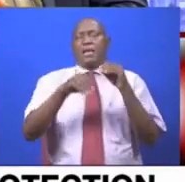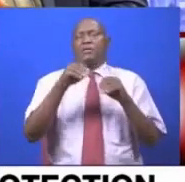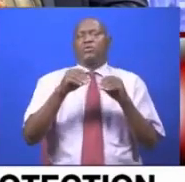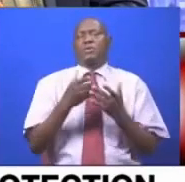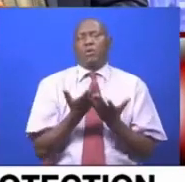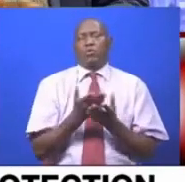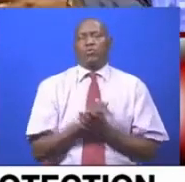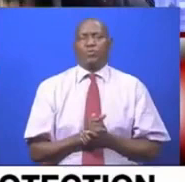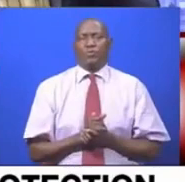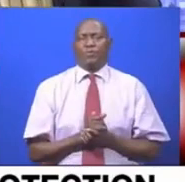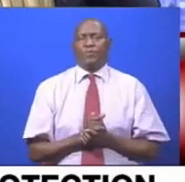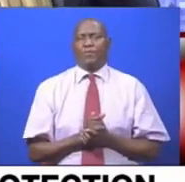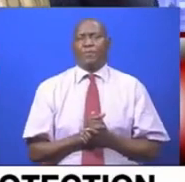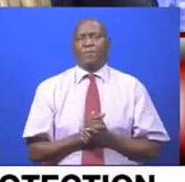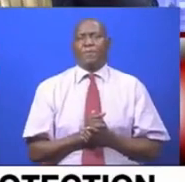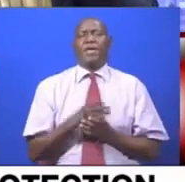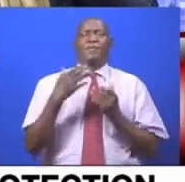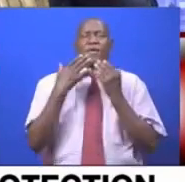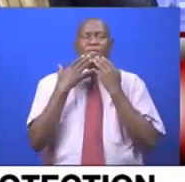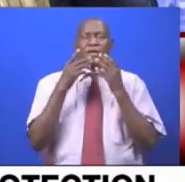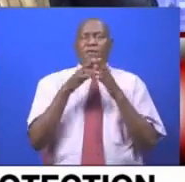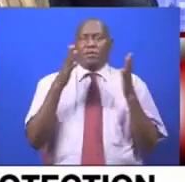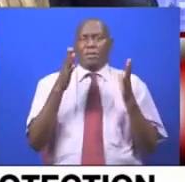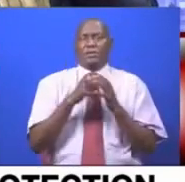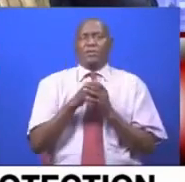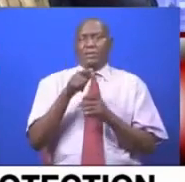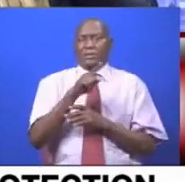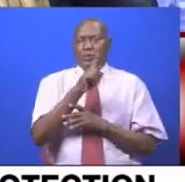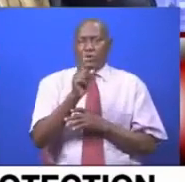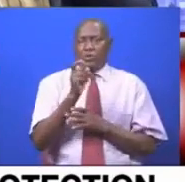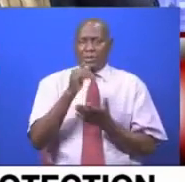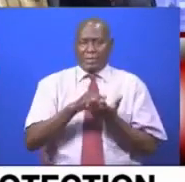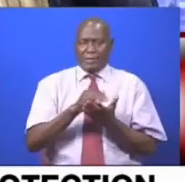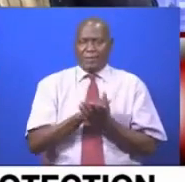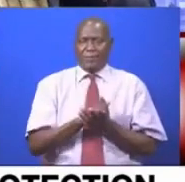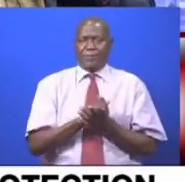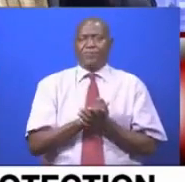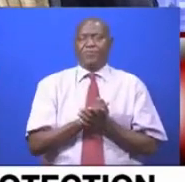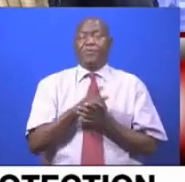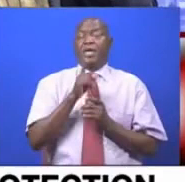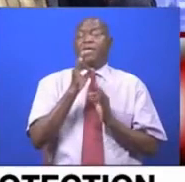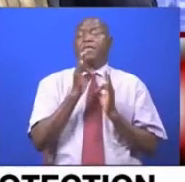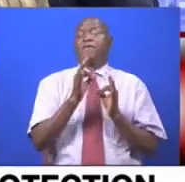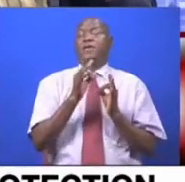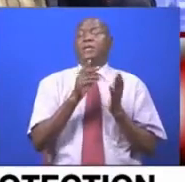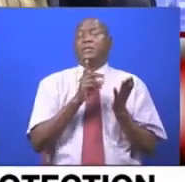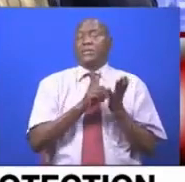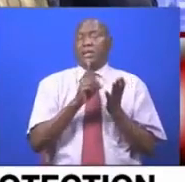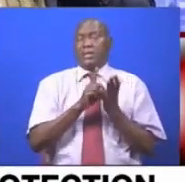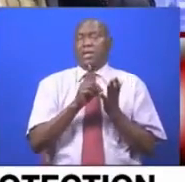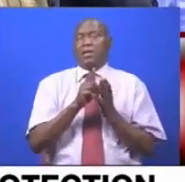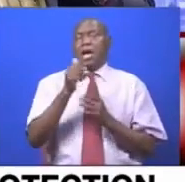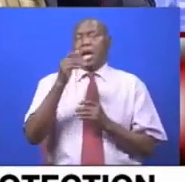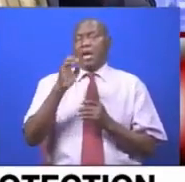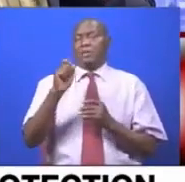2022. Thank you very much, Grace, for that question again. Should the Data Protection Act